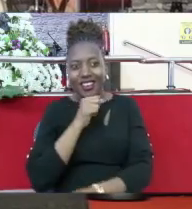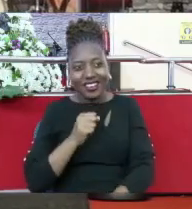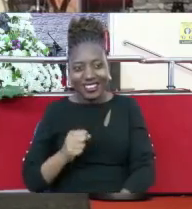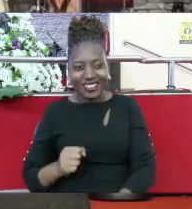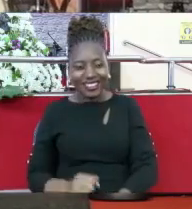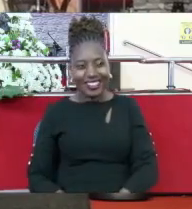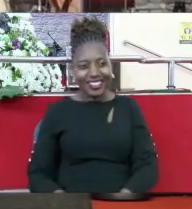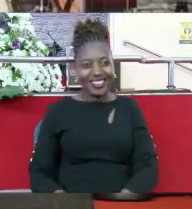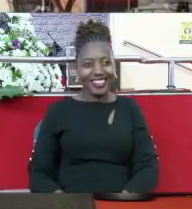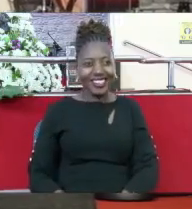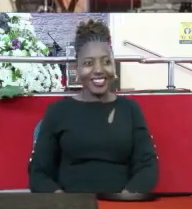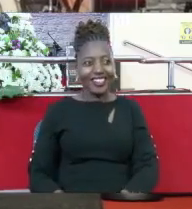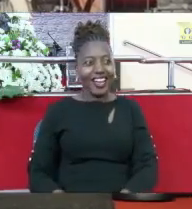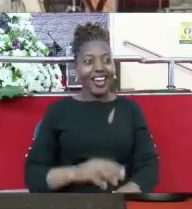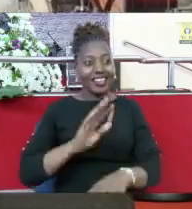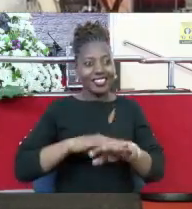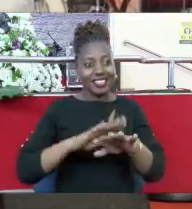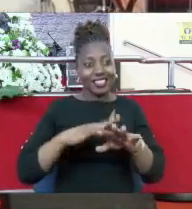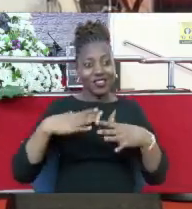And I'm in good health.